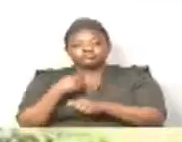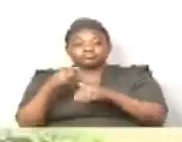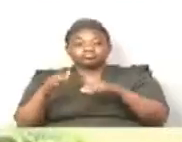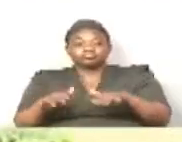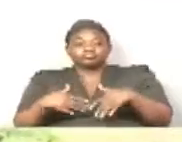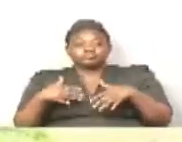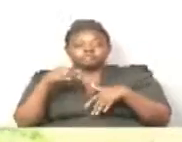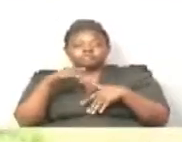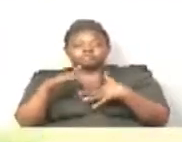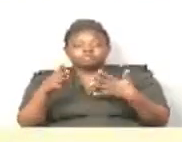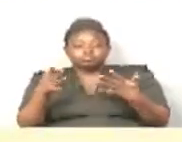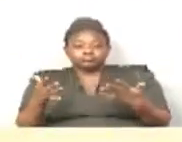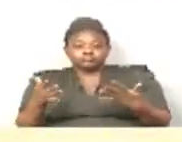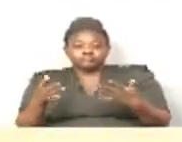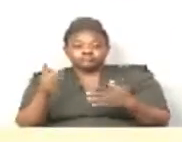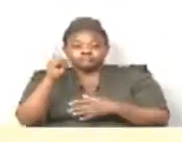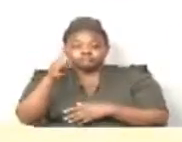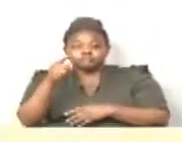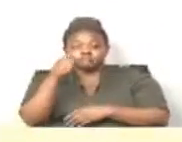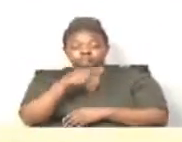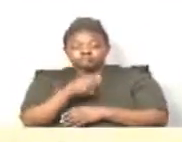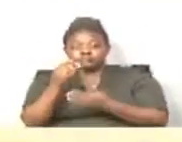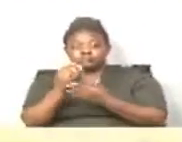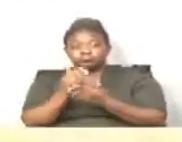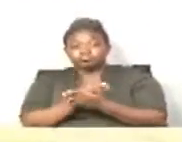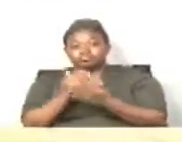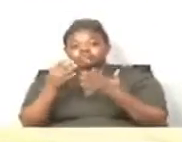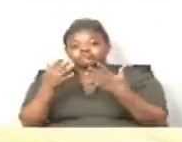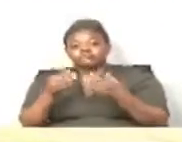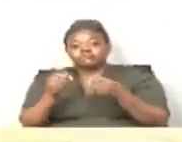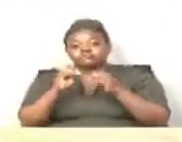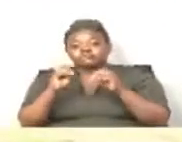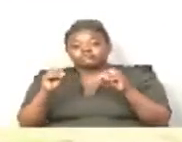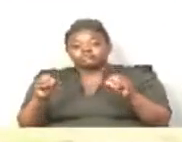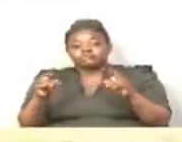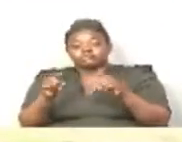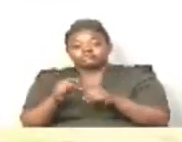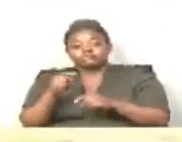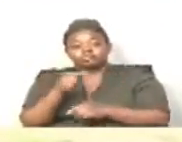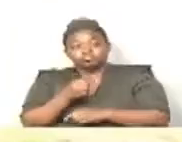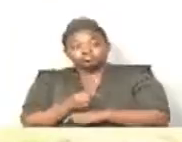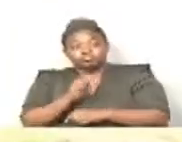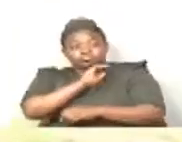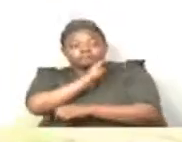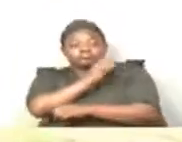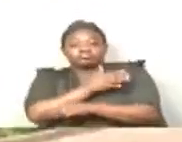nnyo okutuuka ku buli lunaku kubanga tebibadde byabwe.